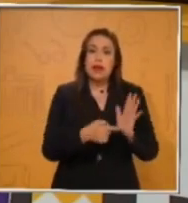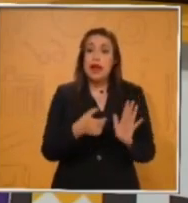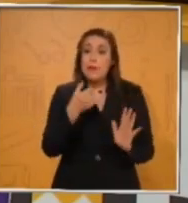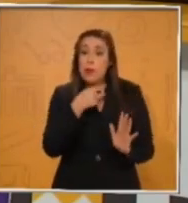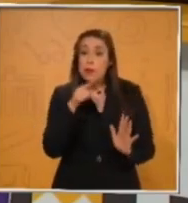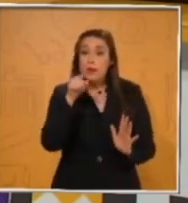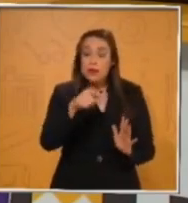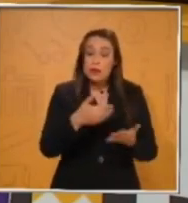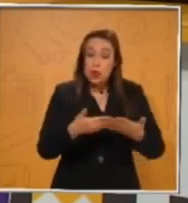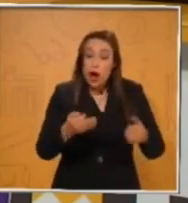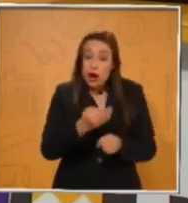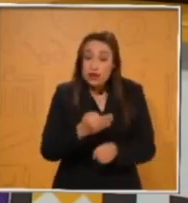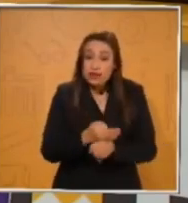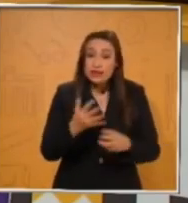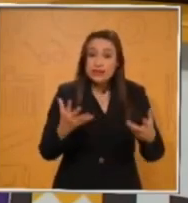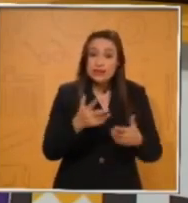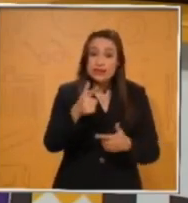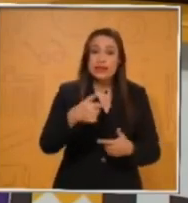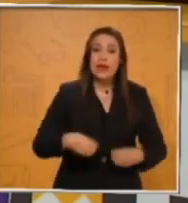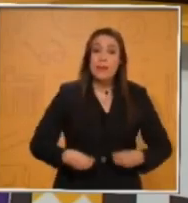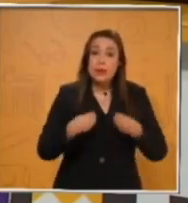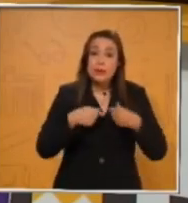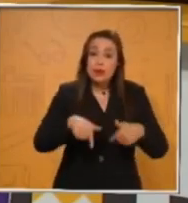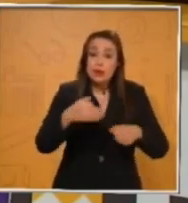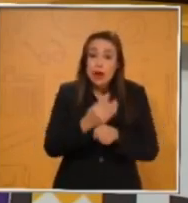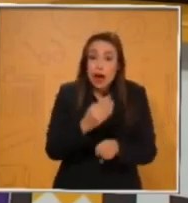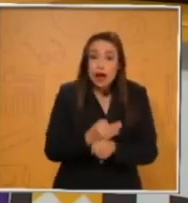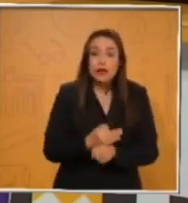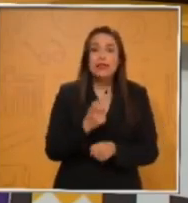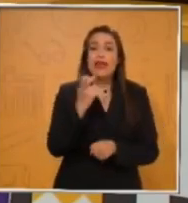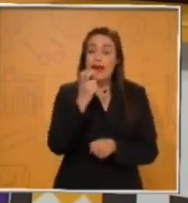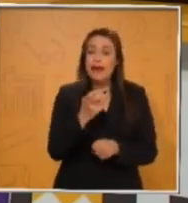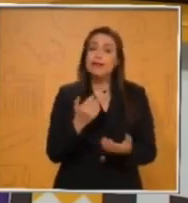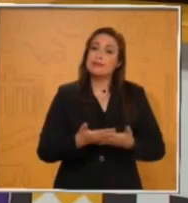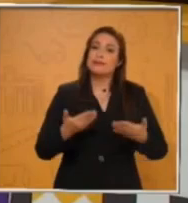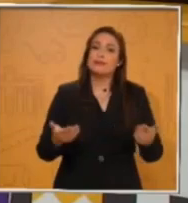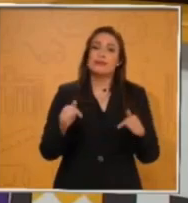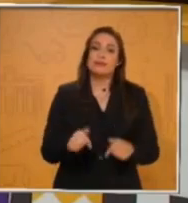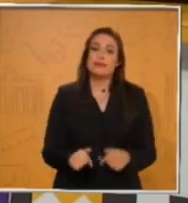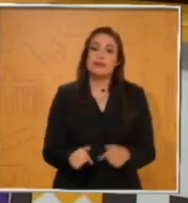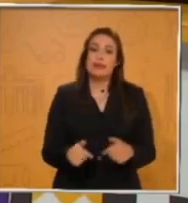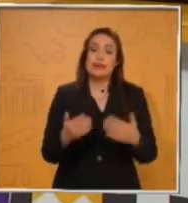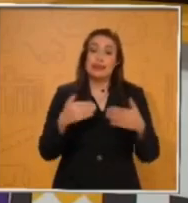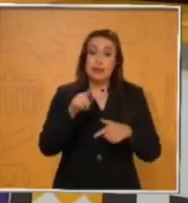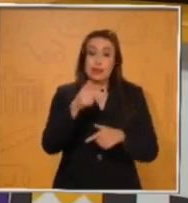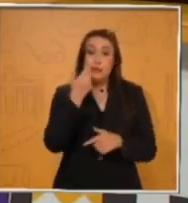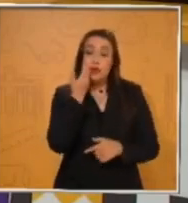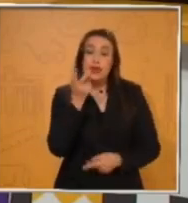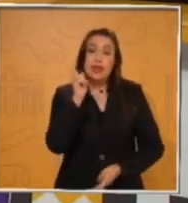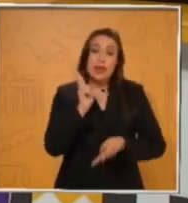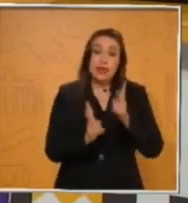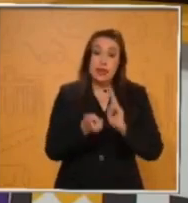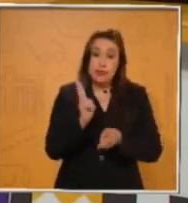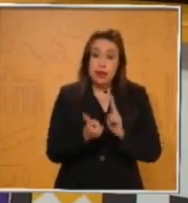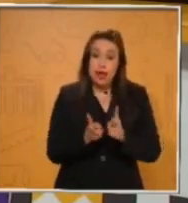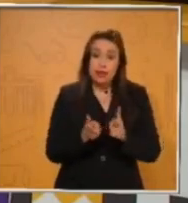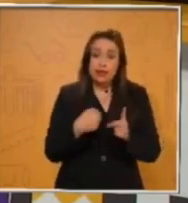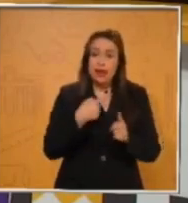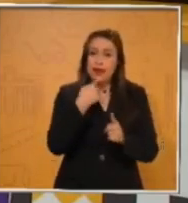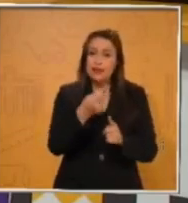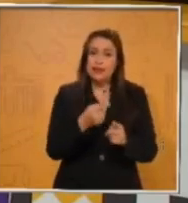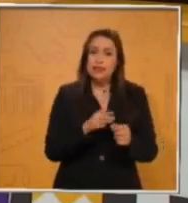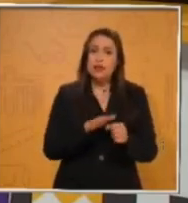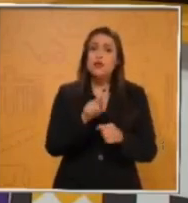are living, what we are living right now. That is the present. If you want to talk about what happened with